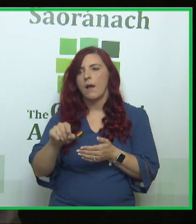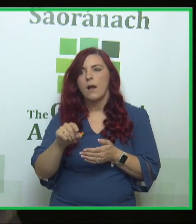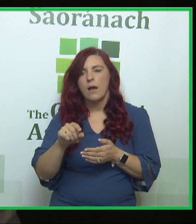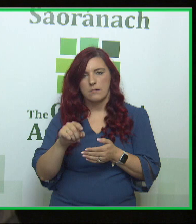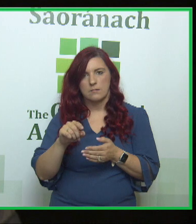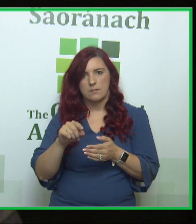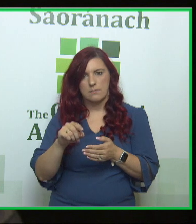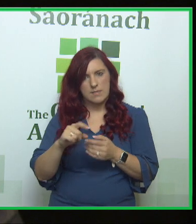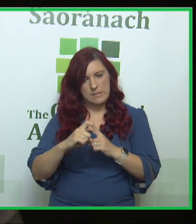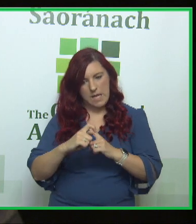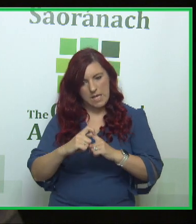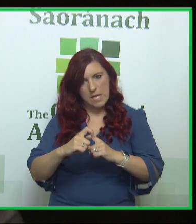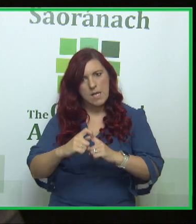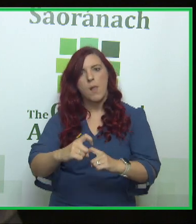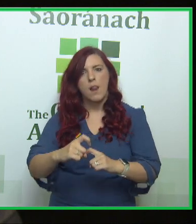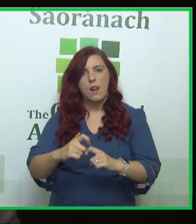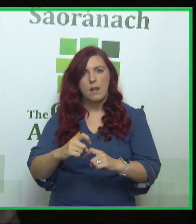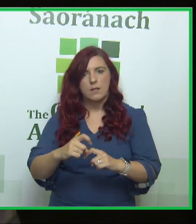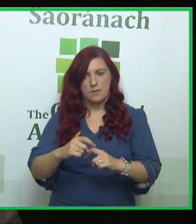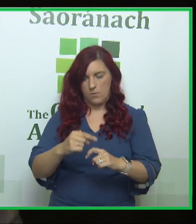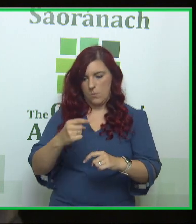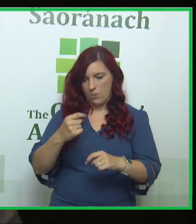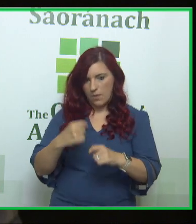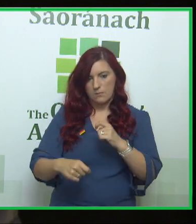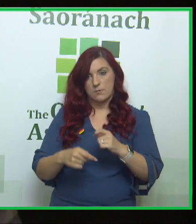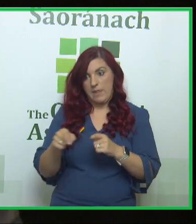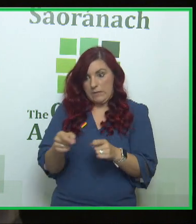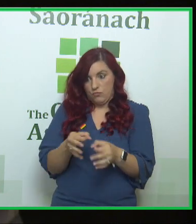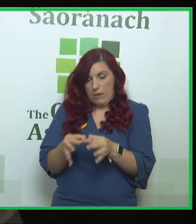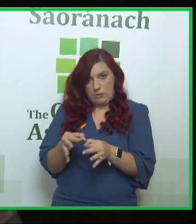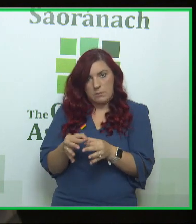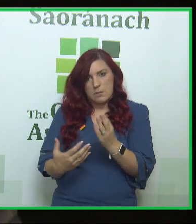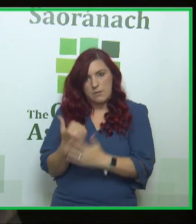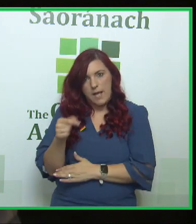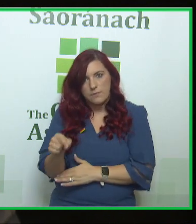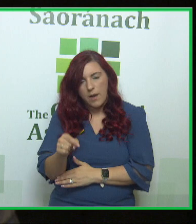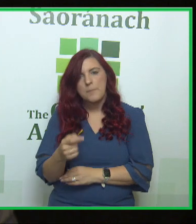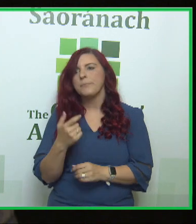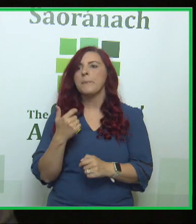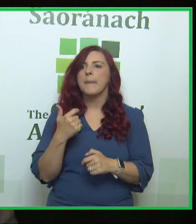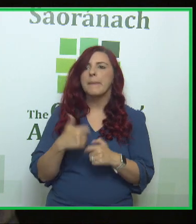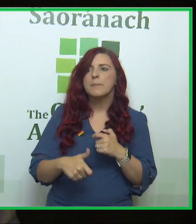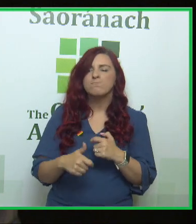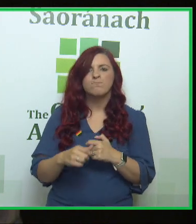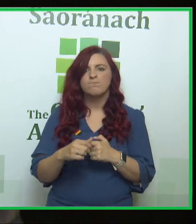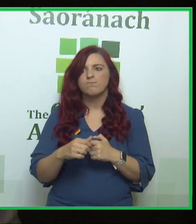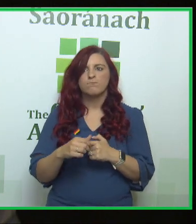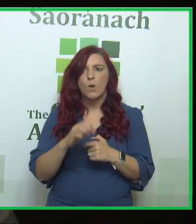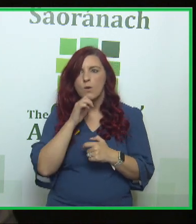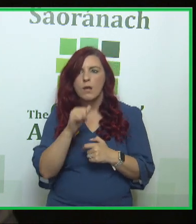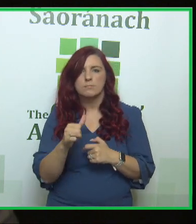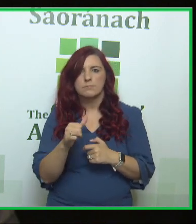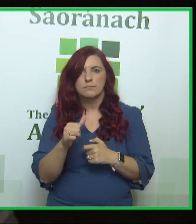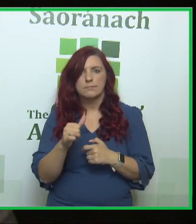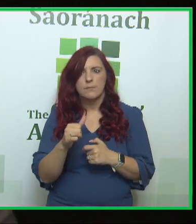for a period. So as a strategy, it was effective. We tended not to really go back to evidence, and we repeated